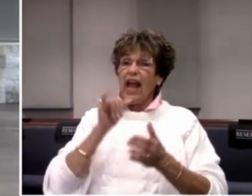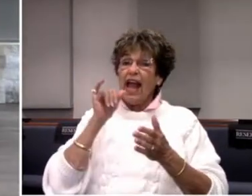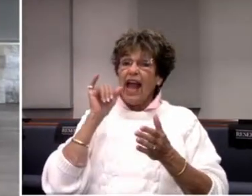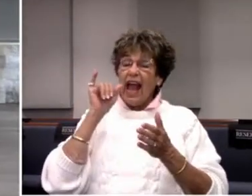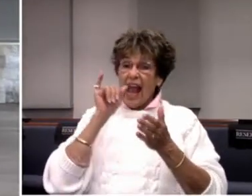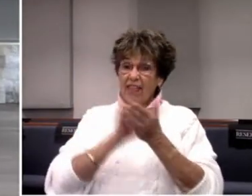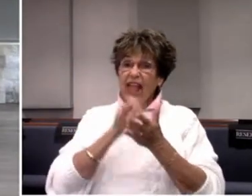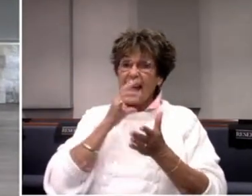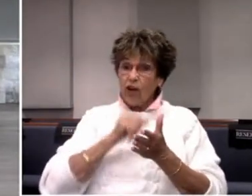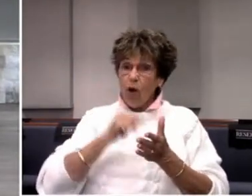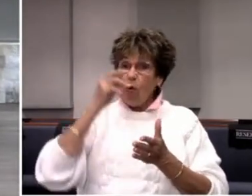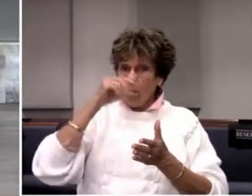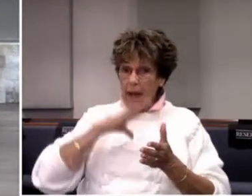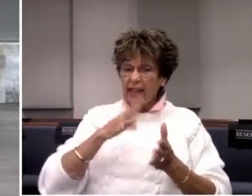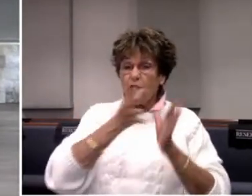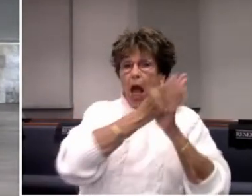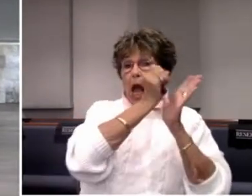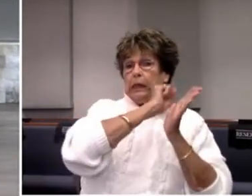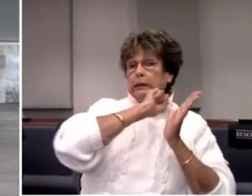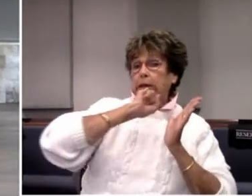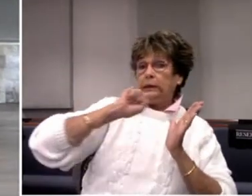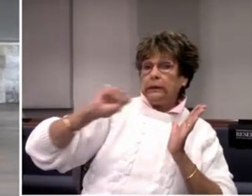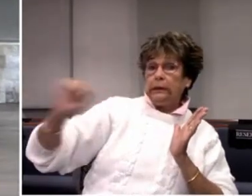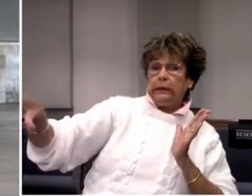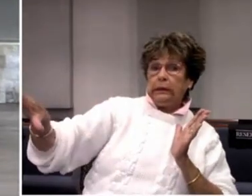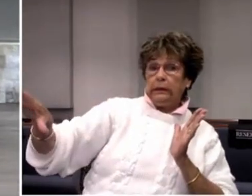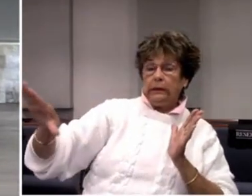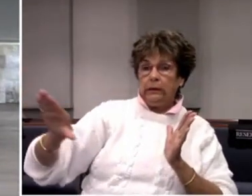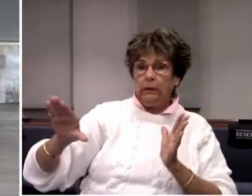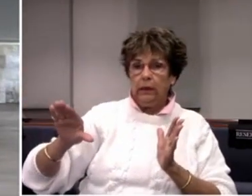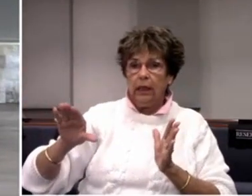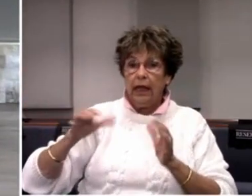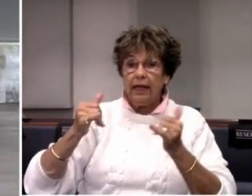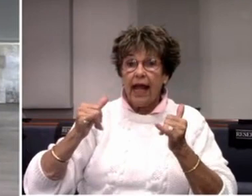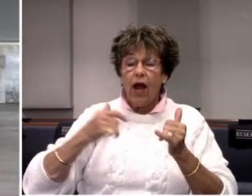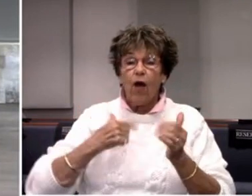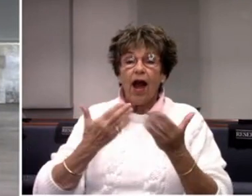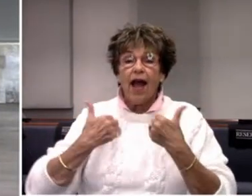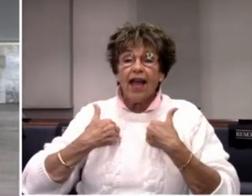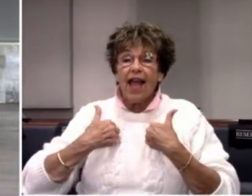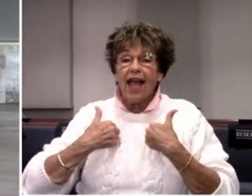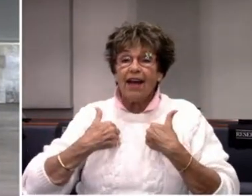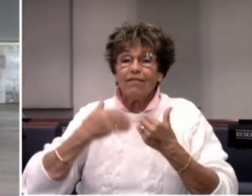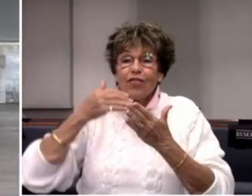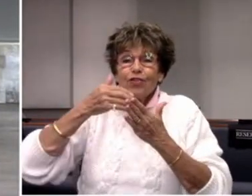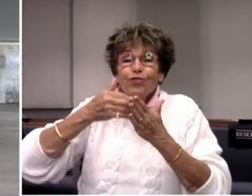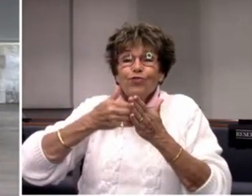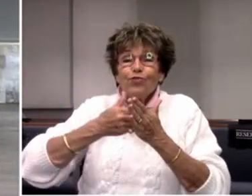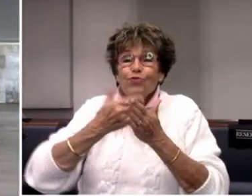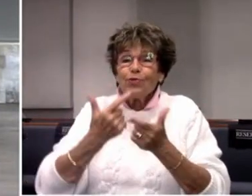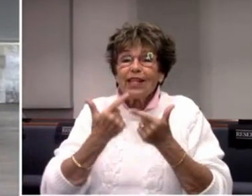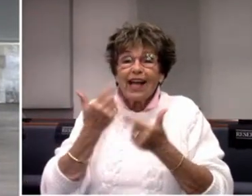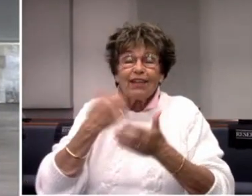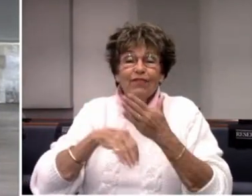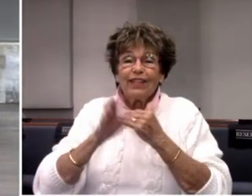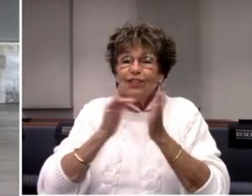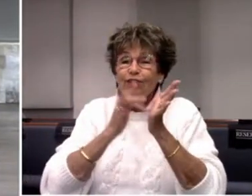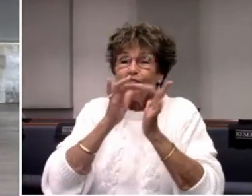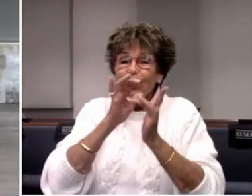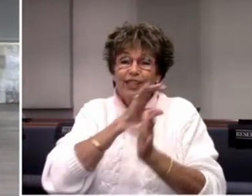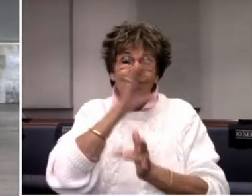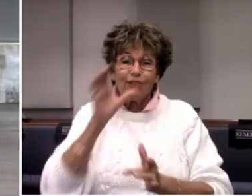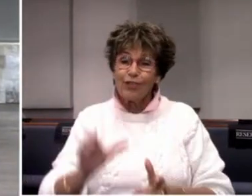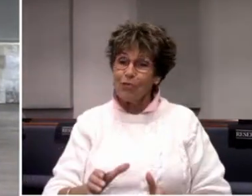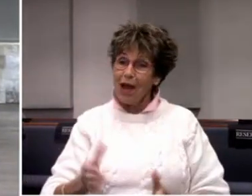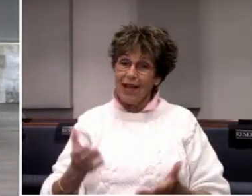And when I'm filled with the Holy Spirit of God, then there is the ability to know his nature and to have